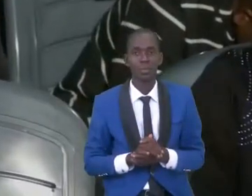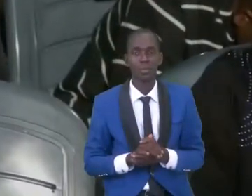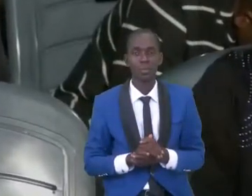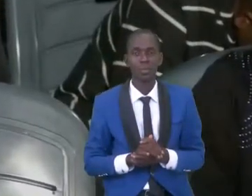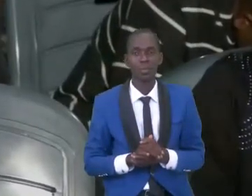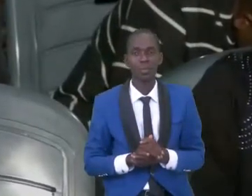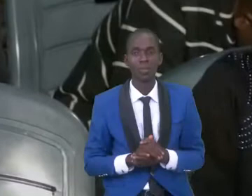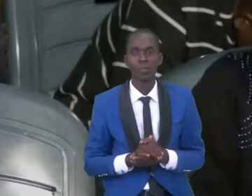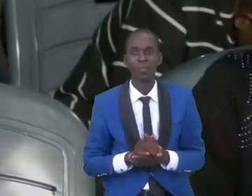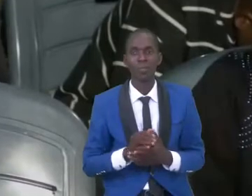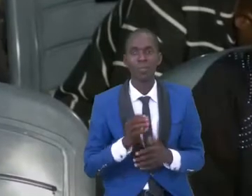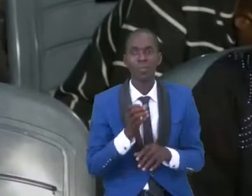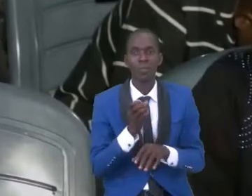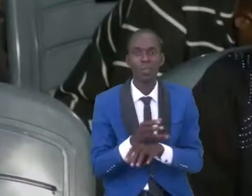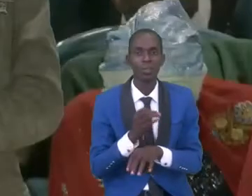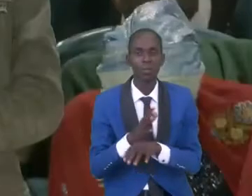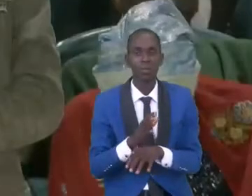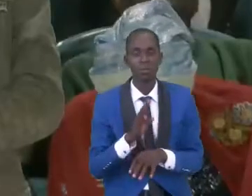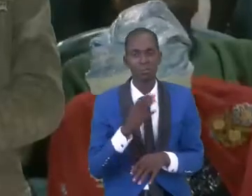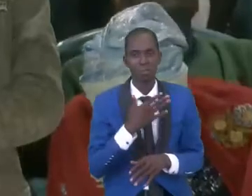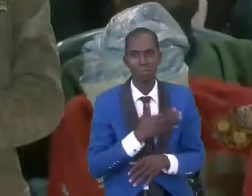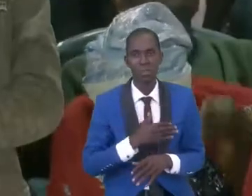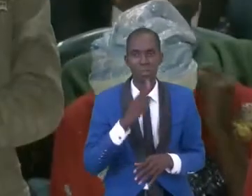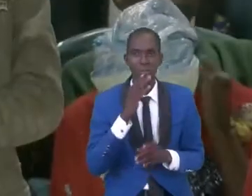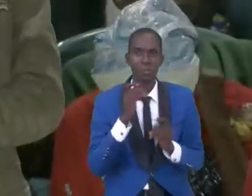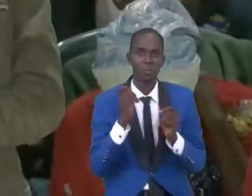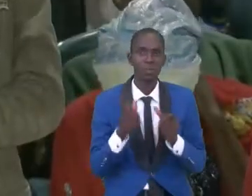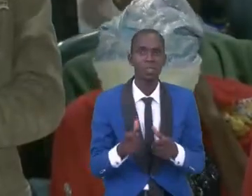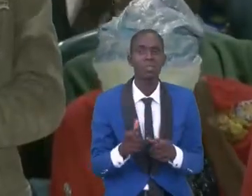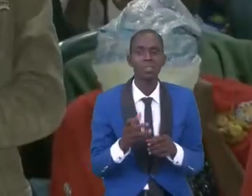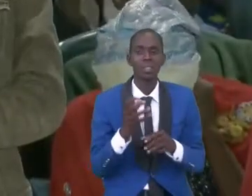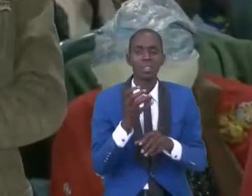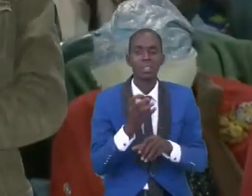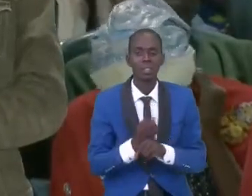Counselor, let's do quick. Get their details,